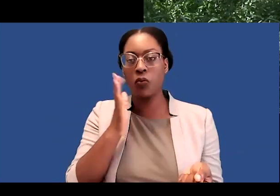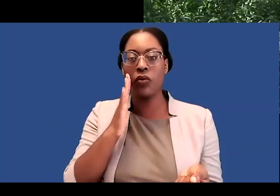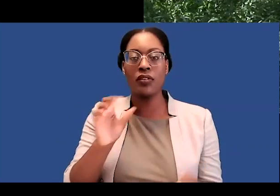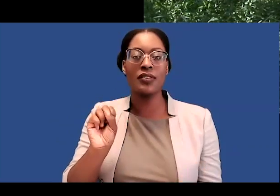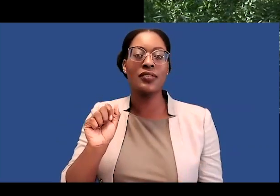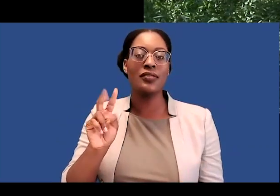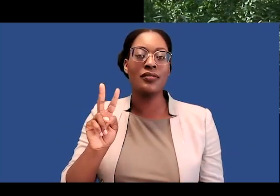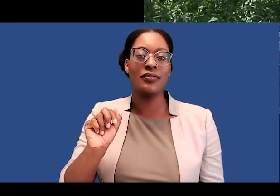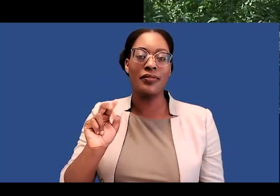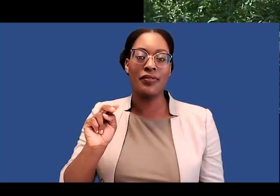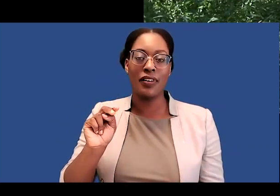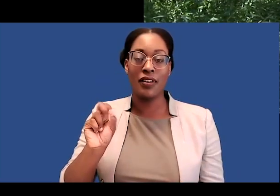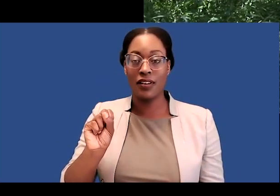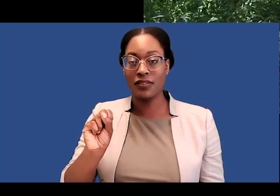ready.